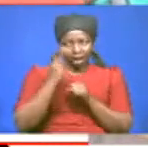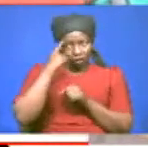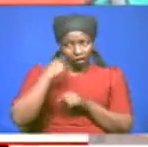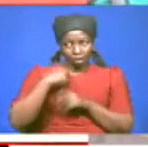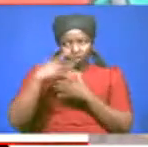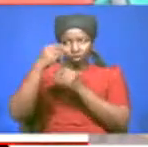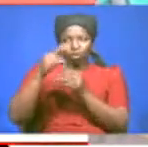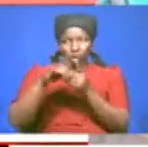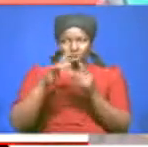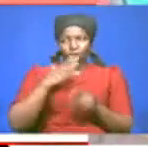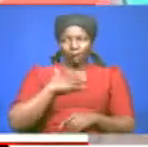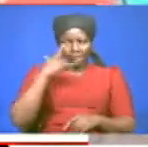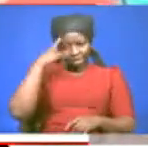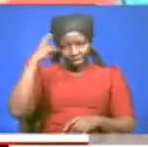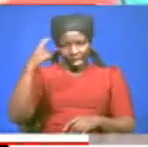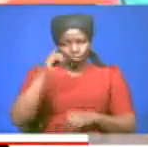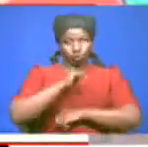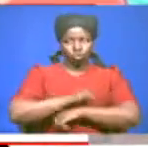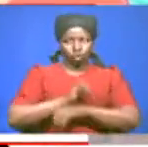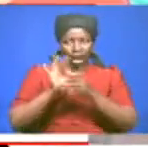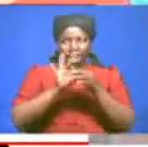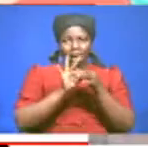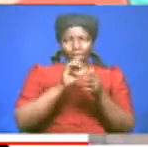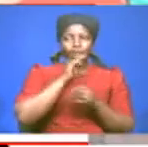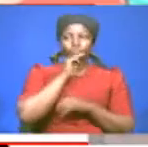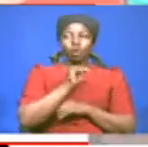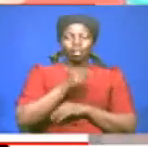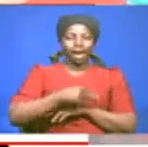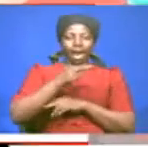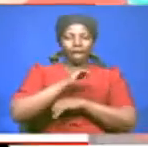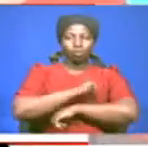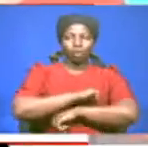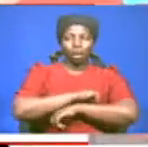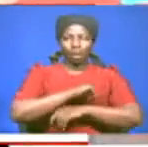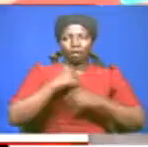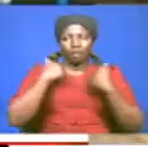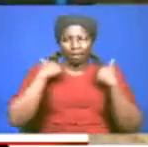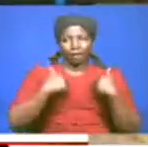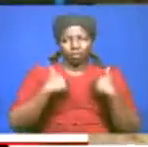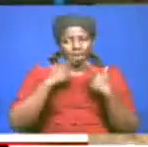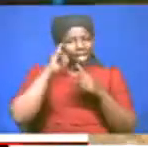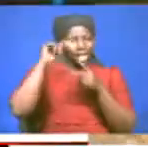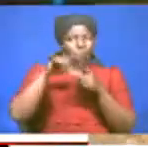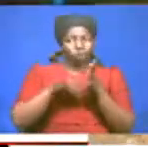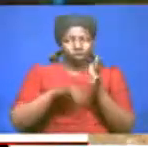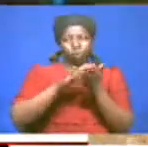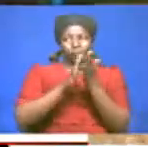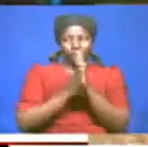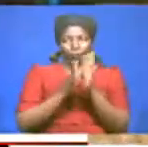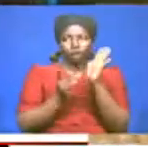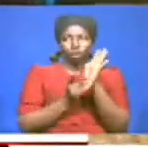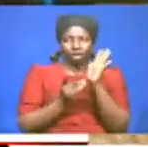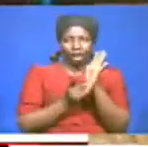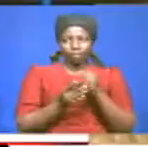is Alliance Boys High School. And my inspiration was to become a doctor. Tucked in